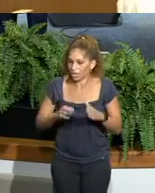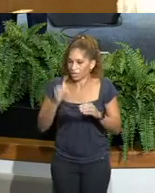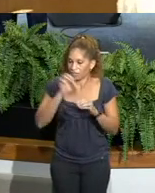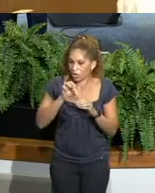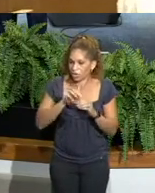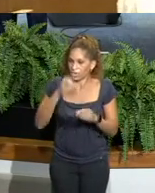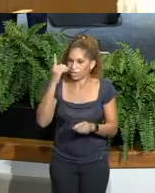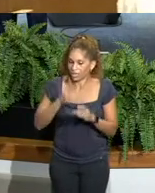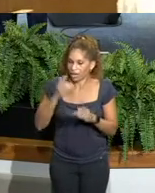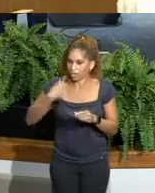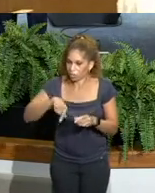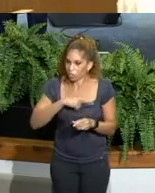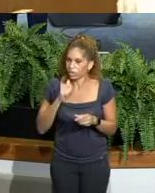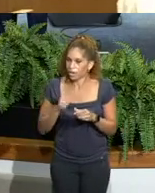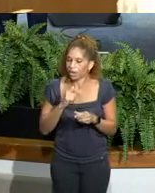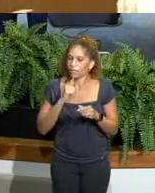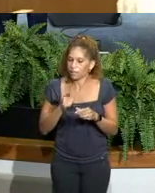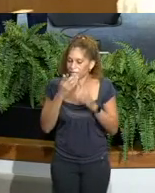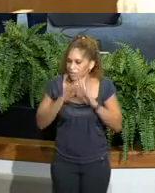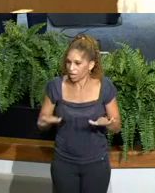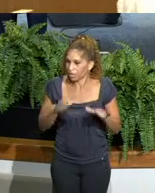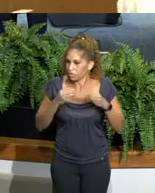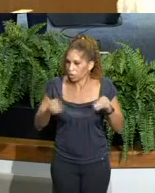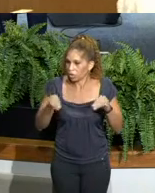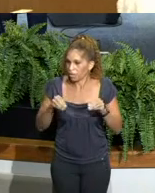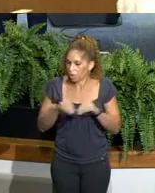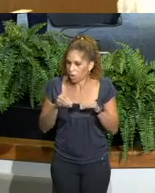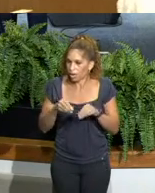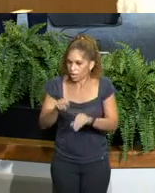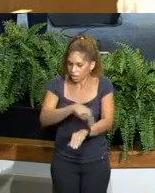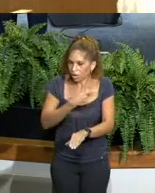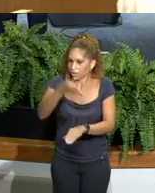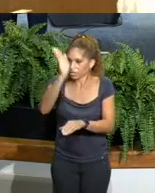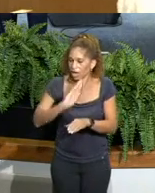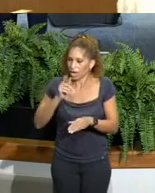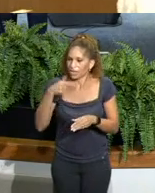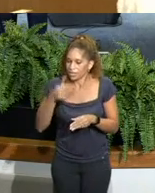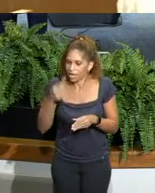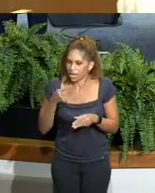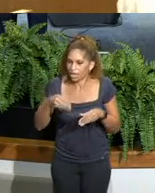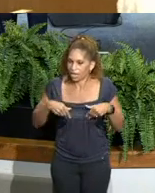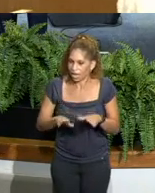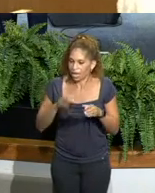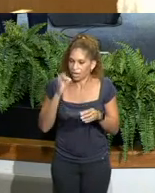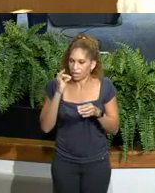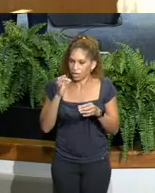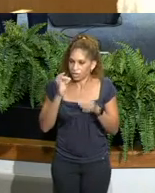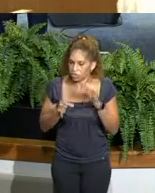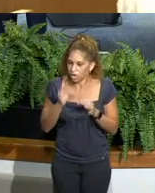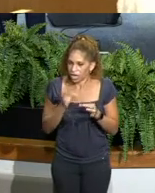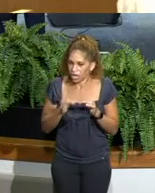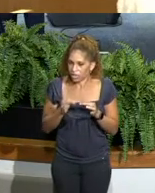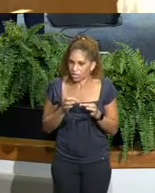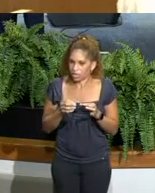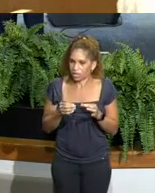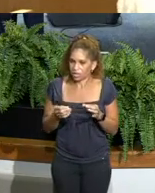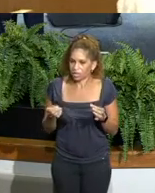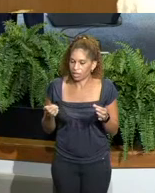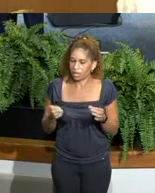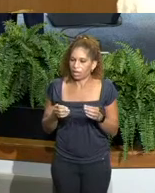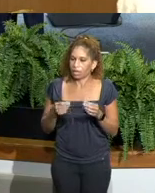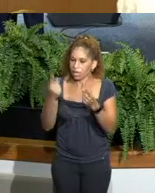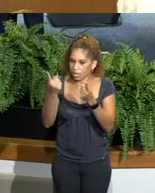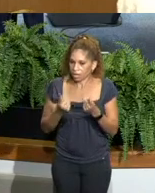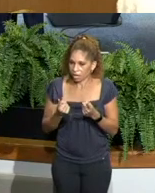we won't be silent anymore. As long as God says, let justice roll down like water and